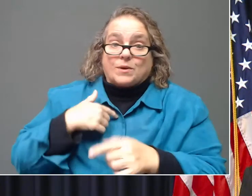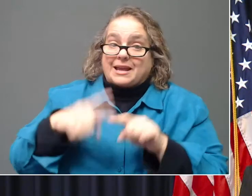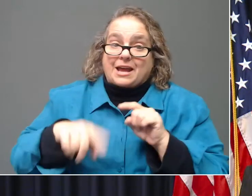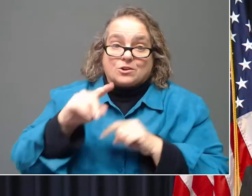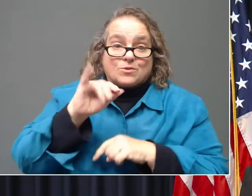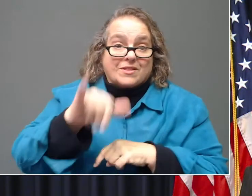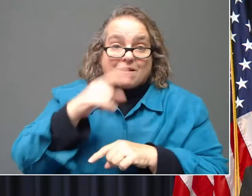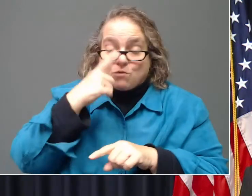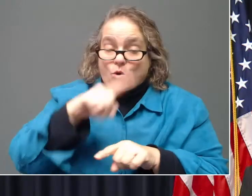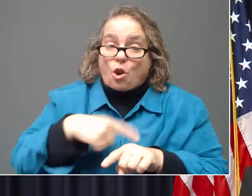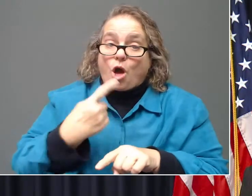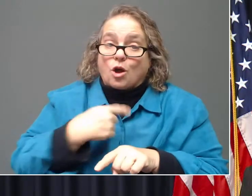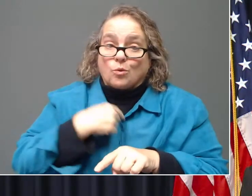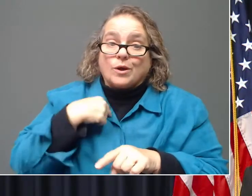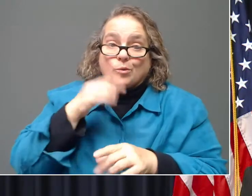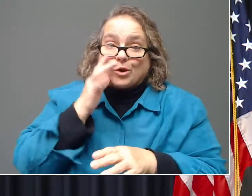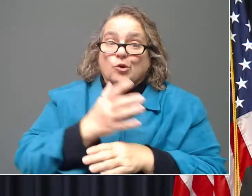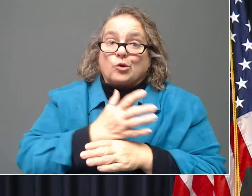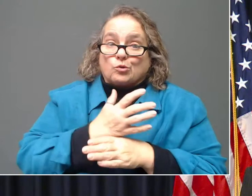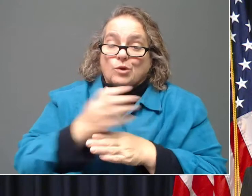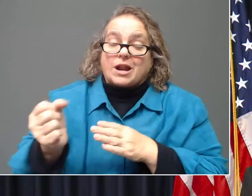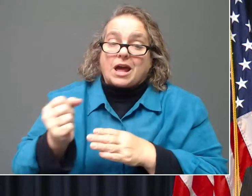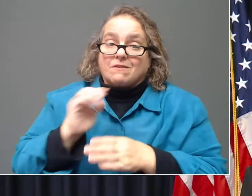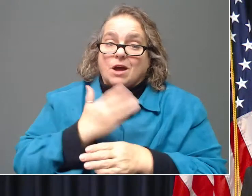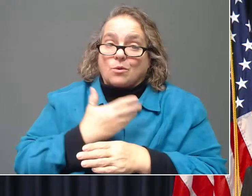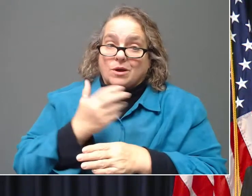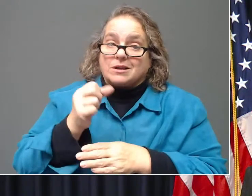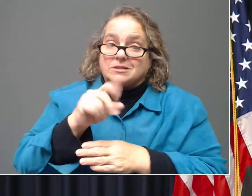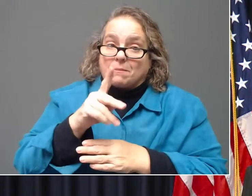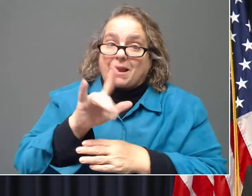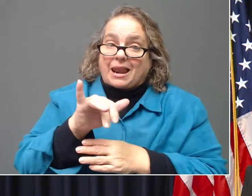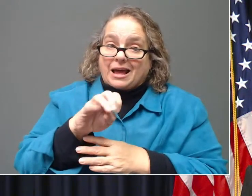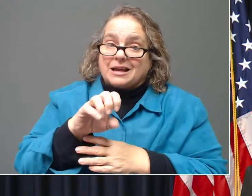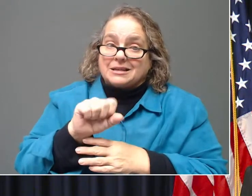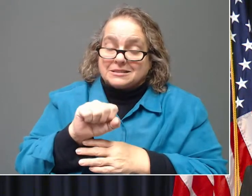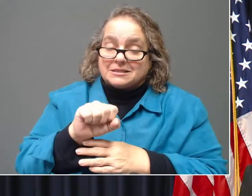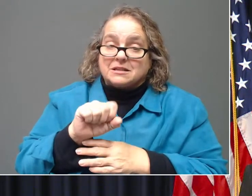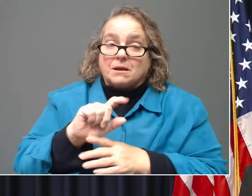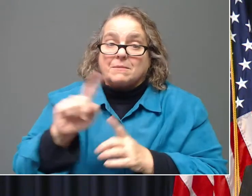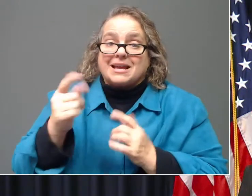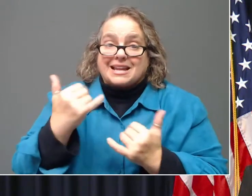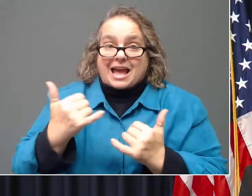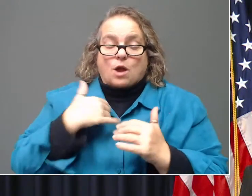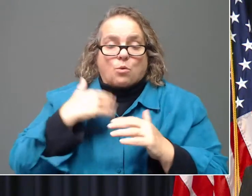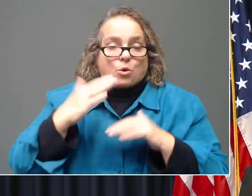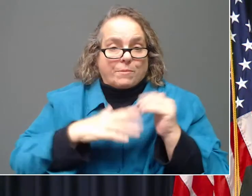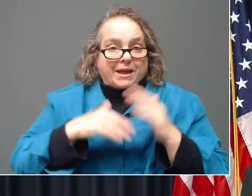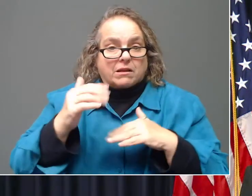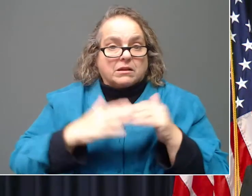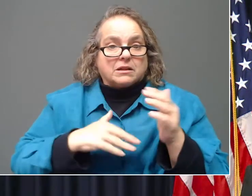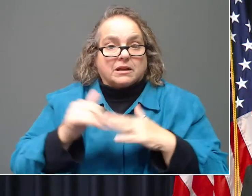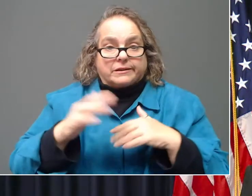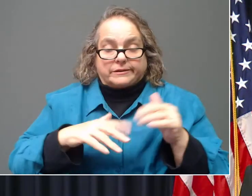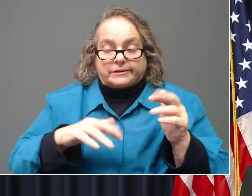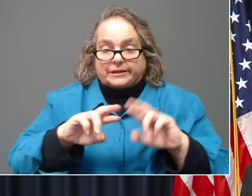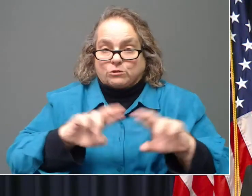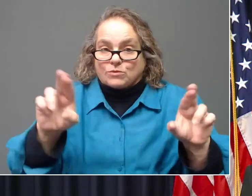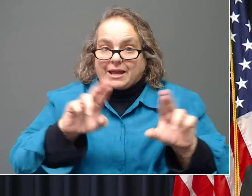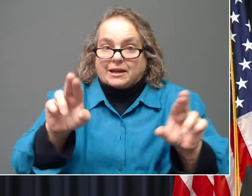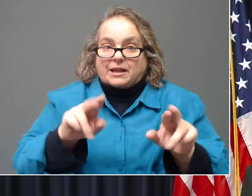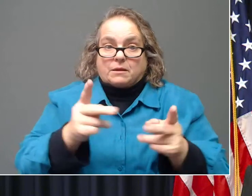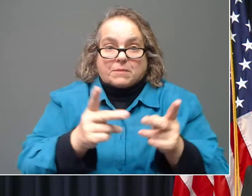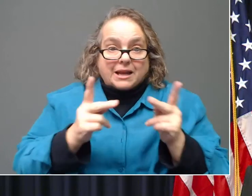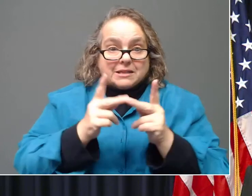excess supply. But right now is when we build the infrastructure to be able to do more and more and more